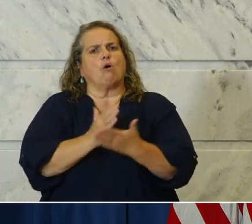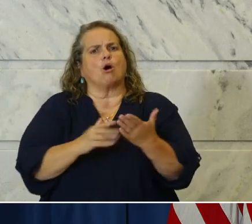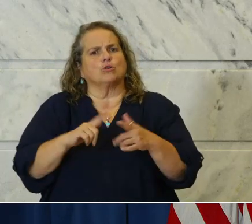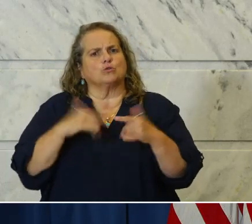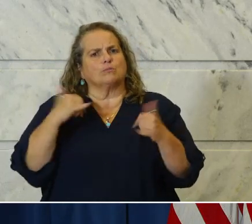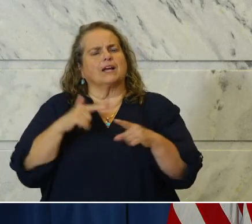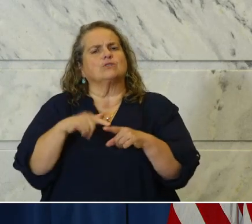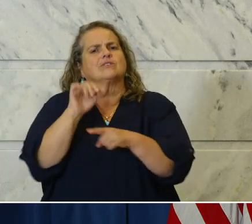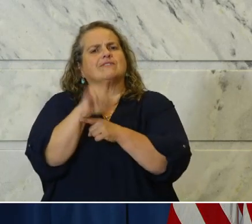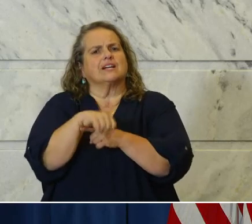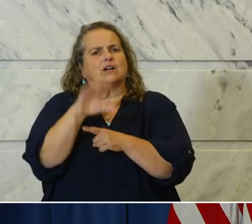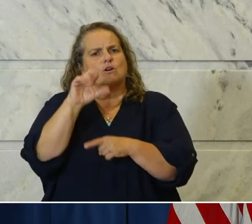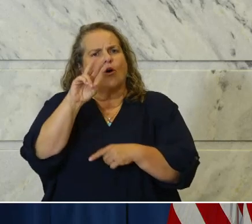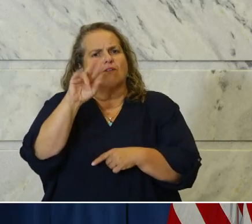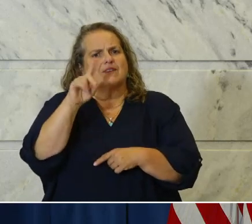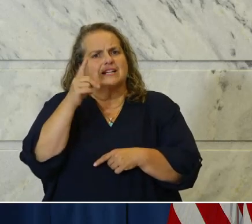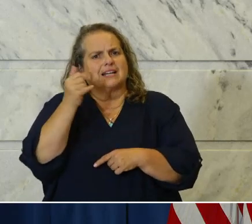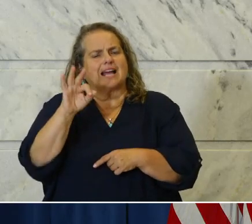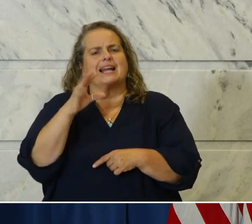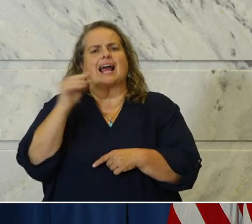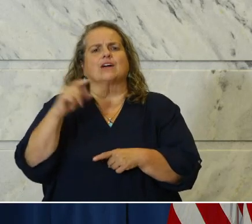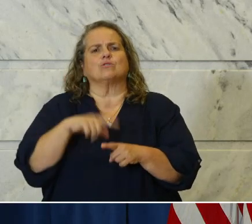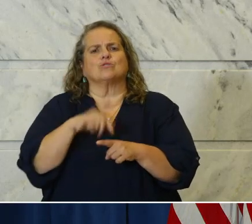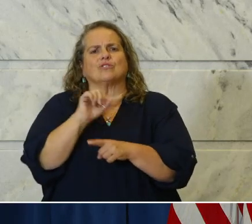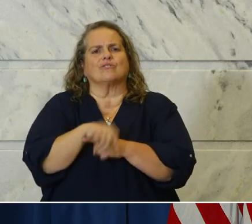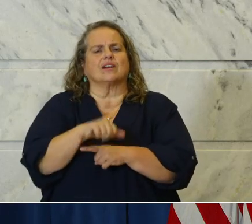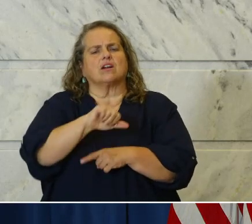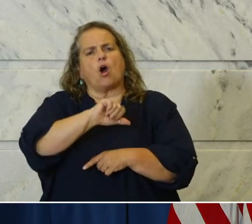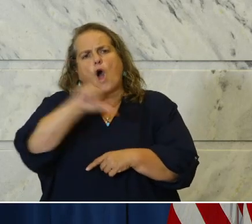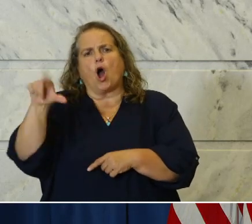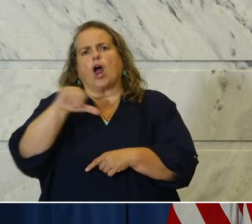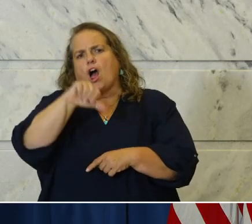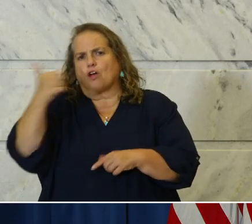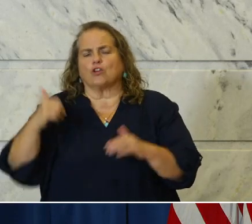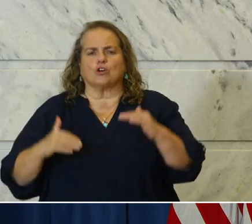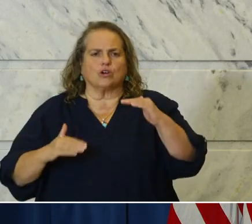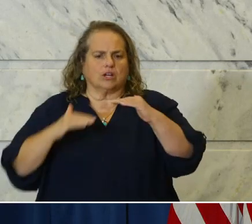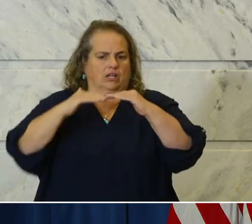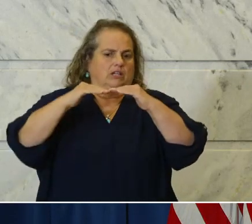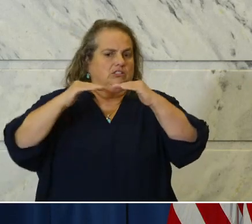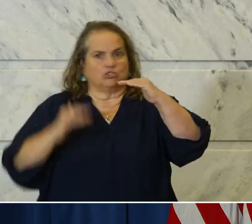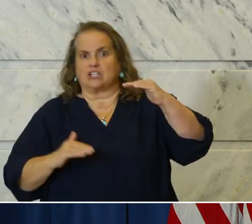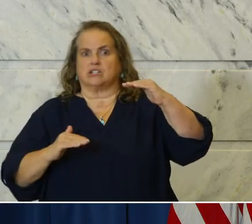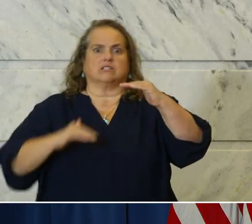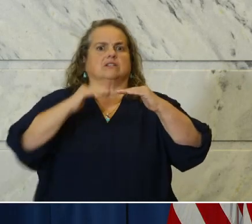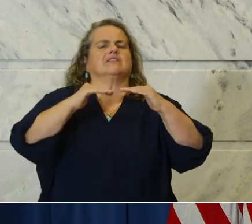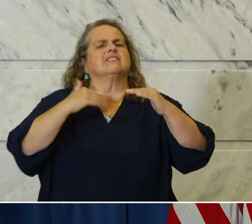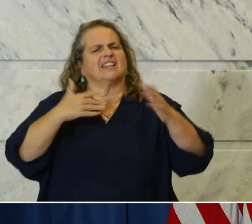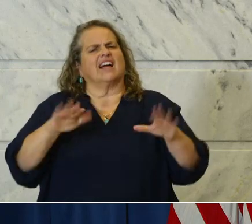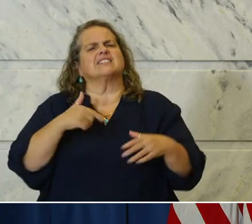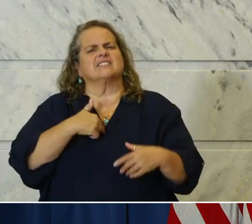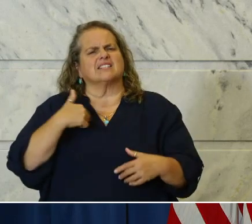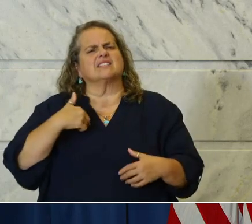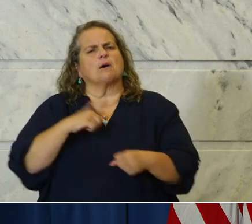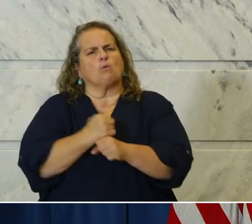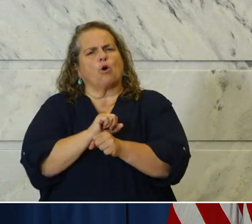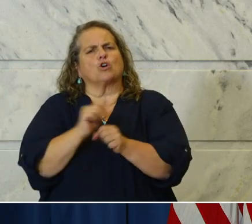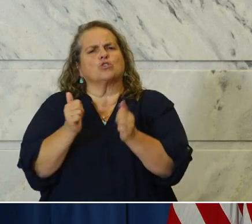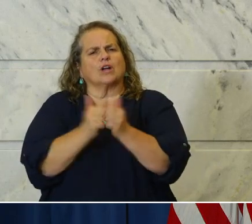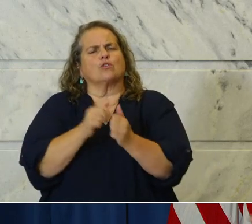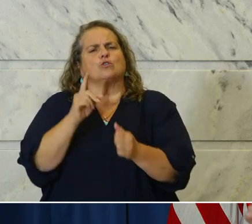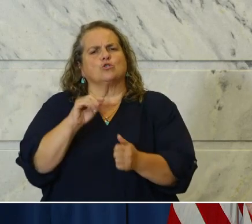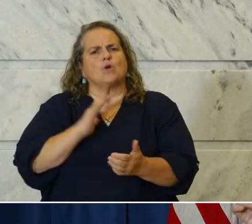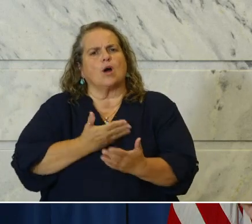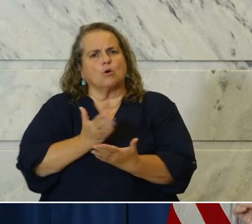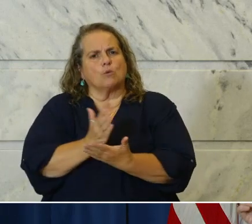and to defeat every other injustice that we are facing as a society. Let's make sure that we do our